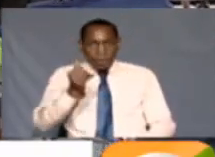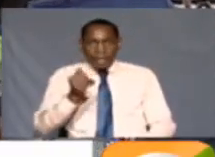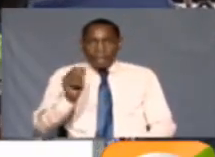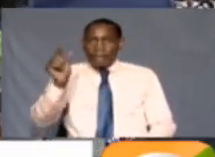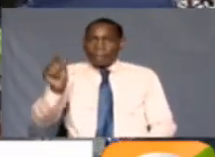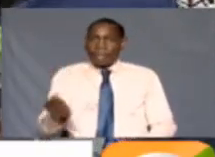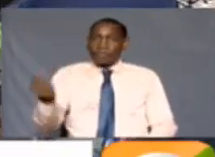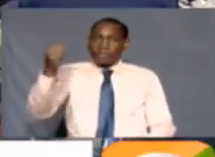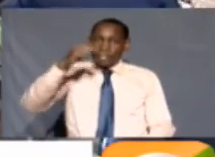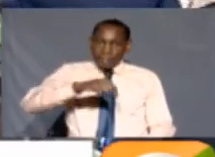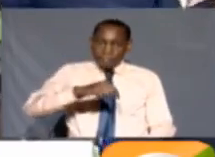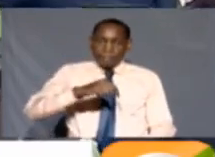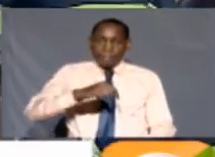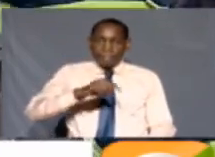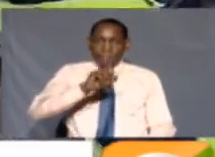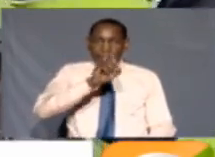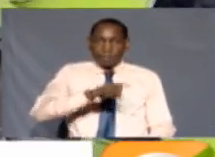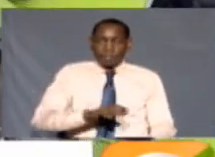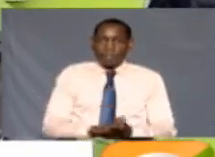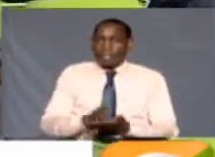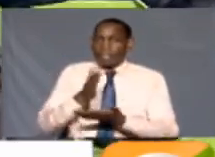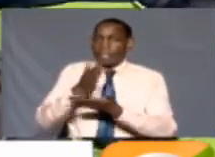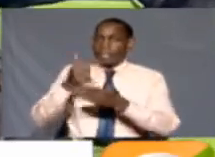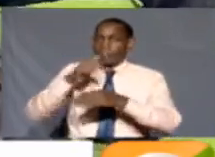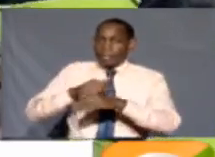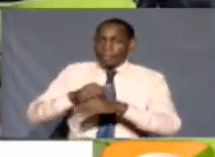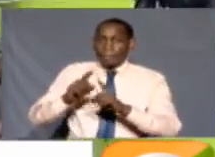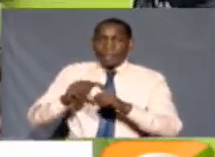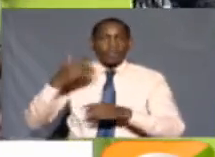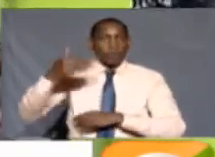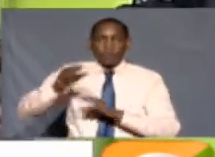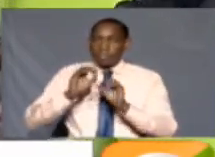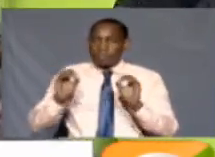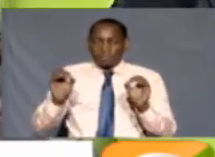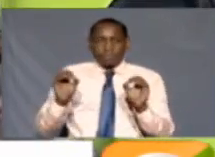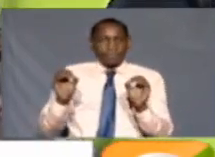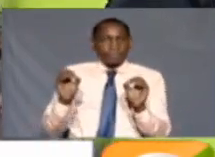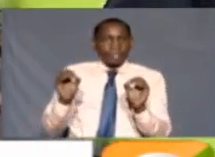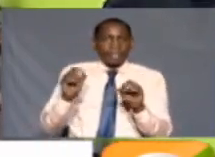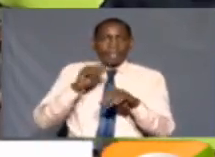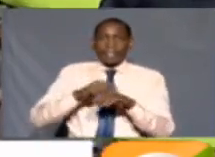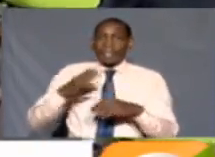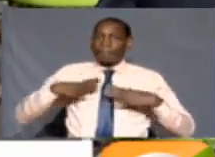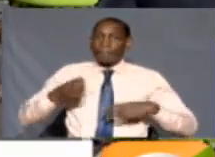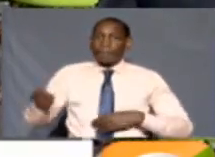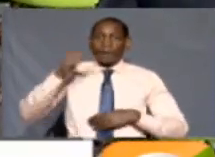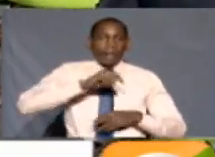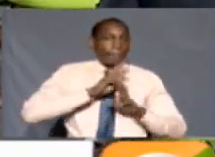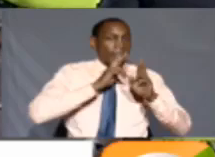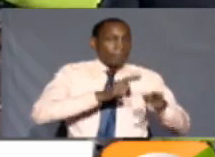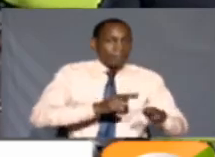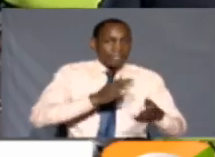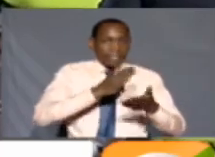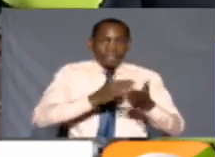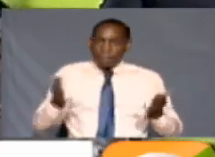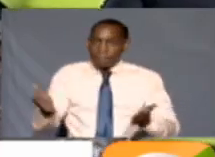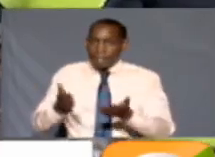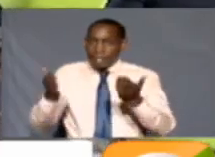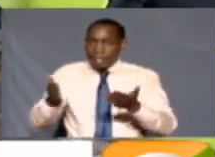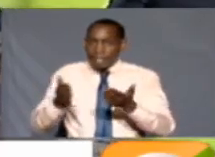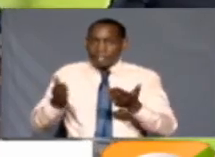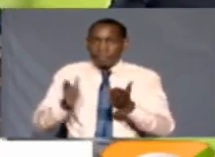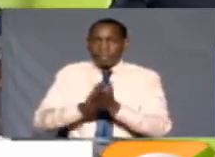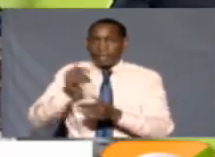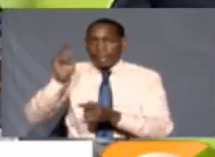came forth in the first place? Sometimes, but not always. Because you find that when whistleblowers come, some of them are motivated by something